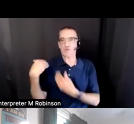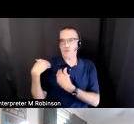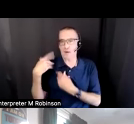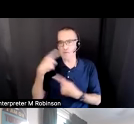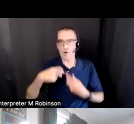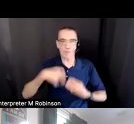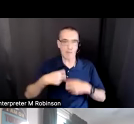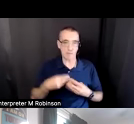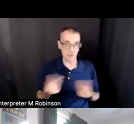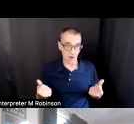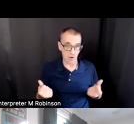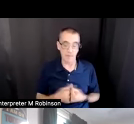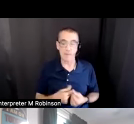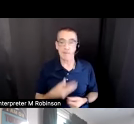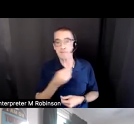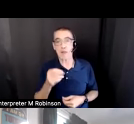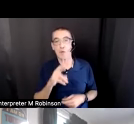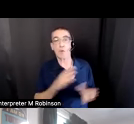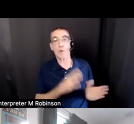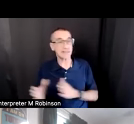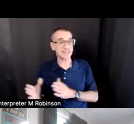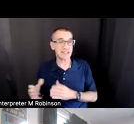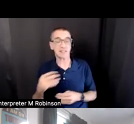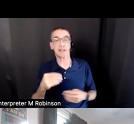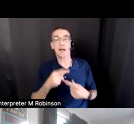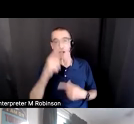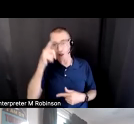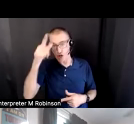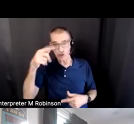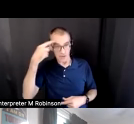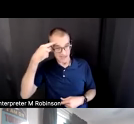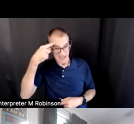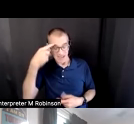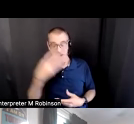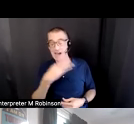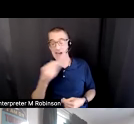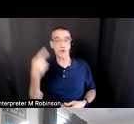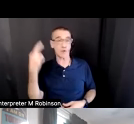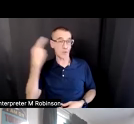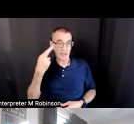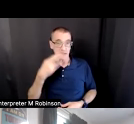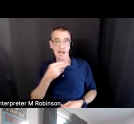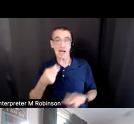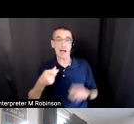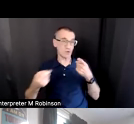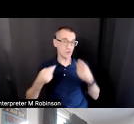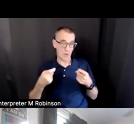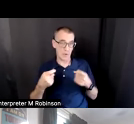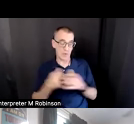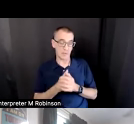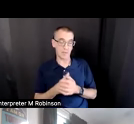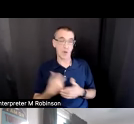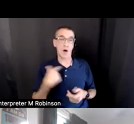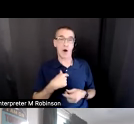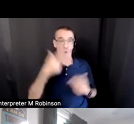problem solving and organization and logical thinking and reasoning and control. And our